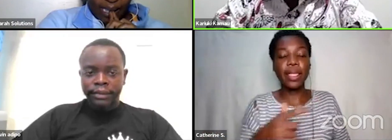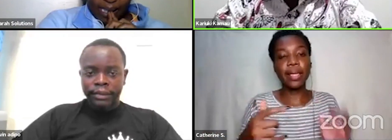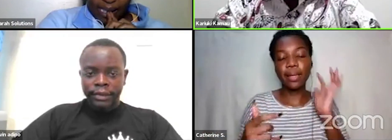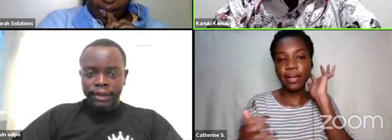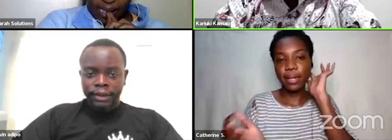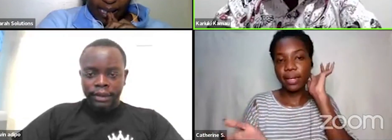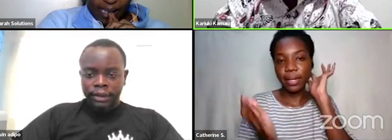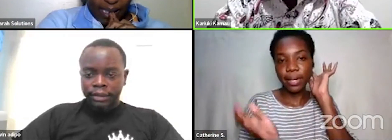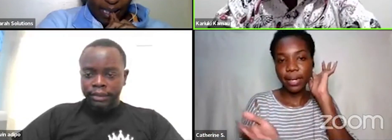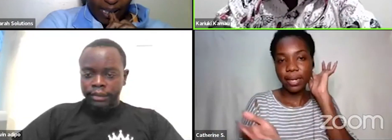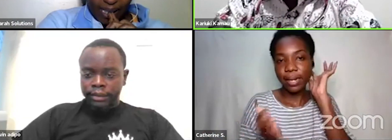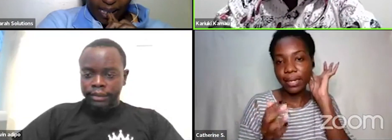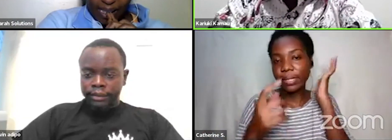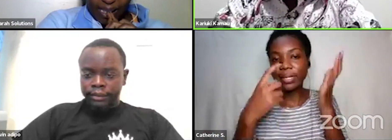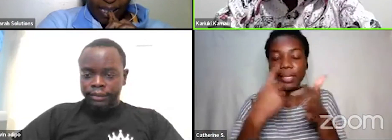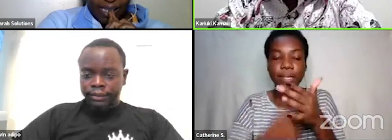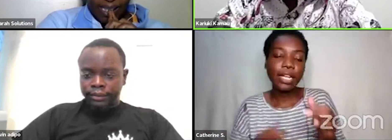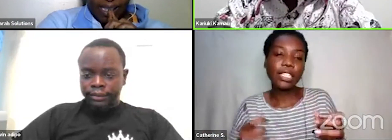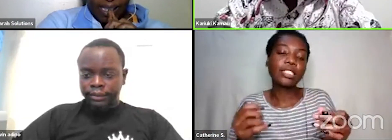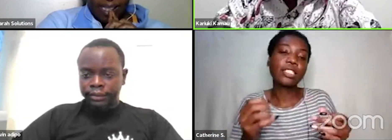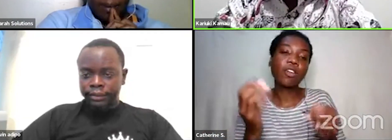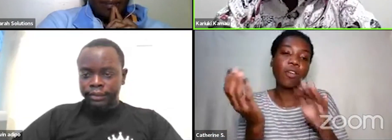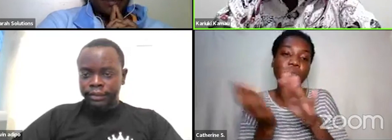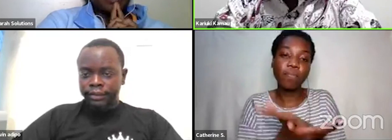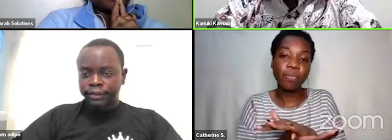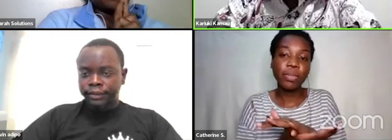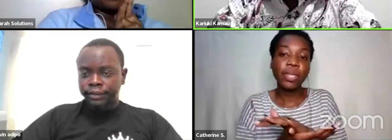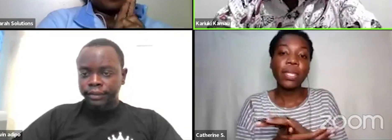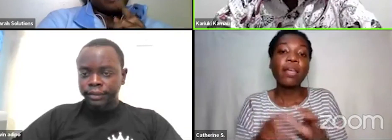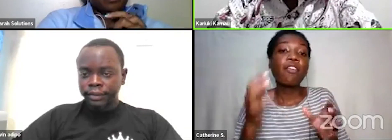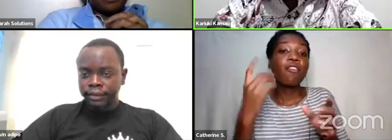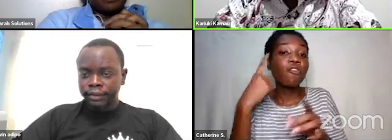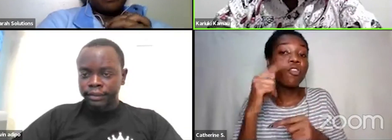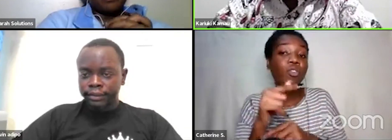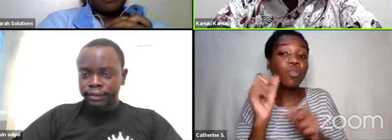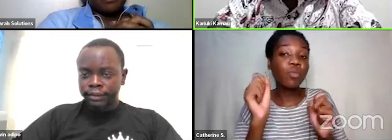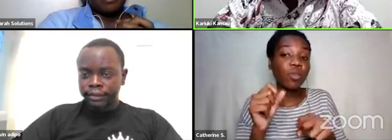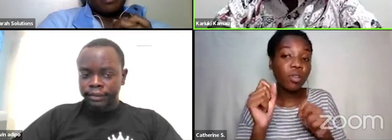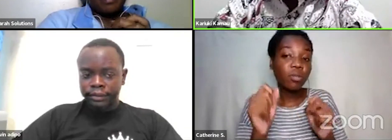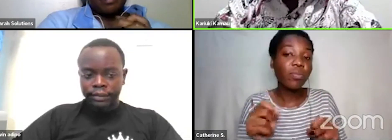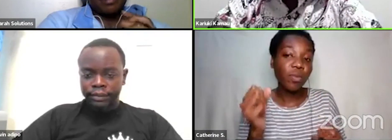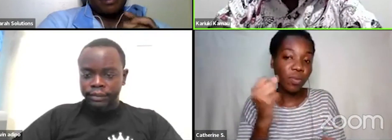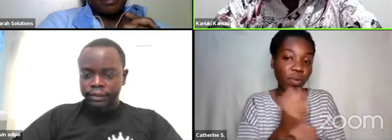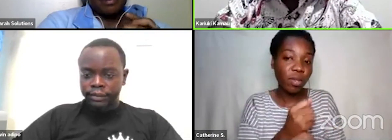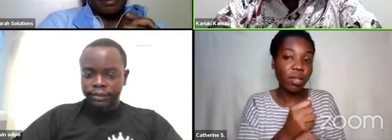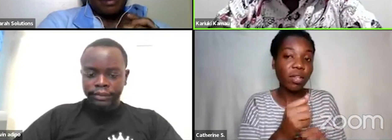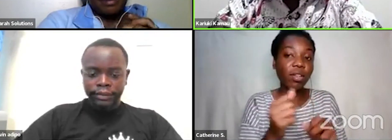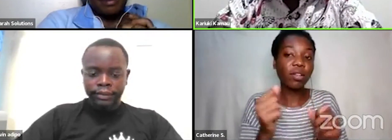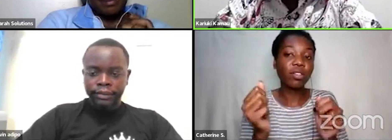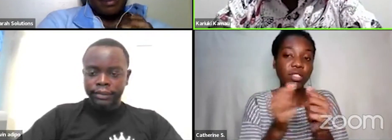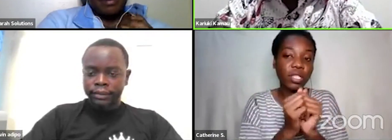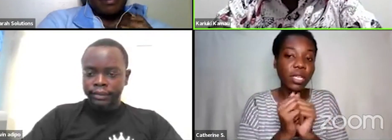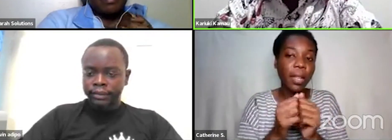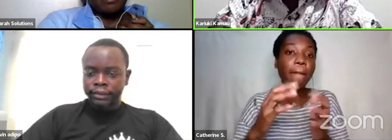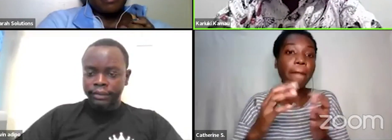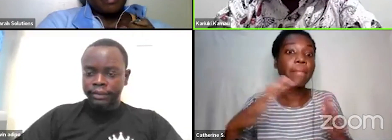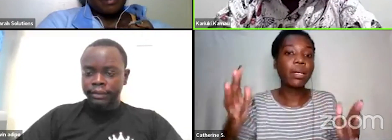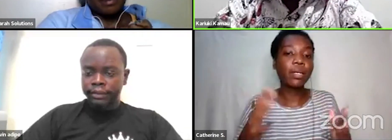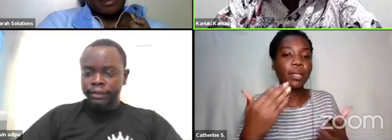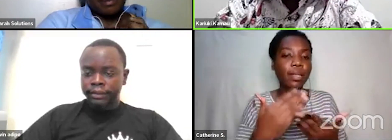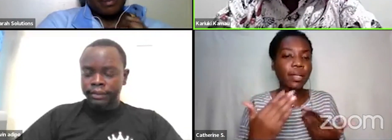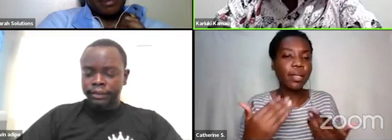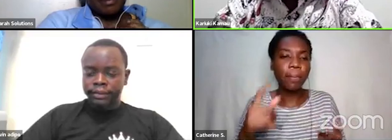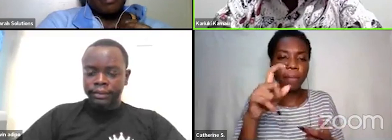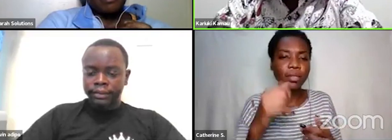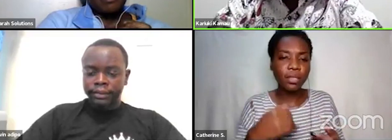encourage tax compliance. For you to be able to be legitimate or be able to deal with big sharks, you have to be tax